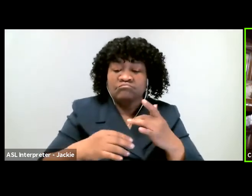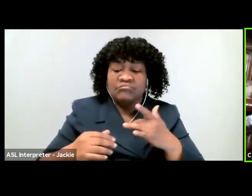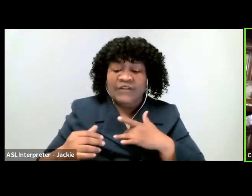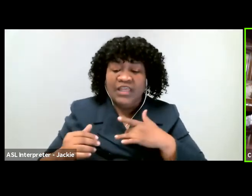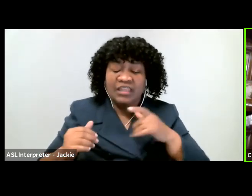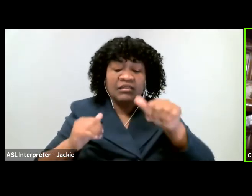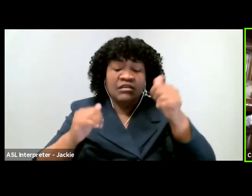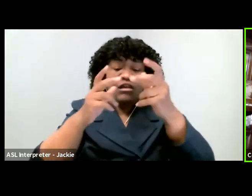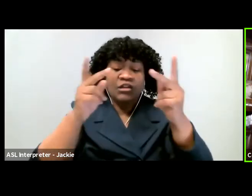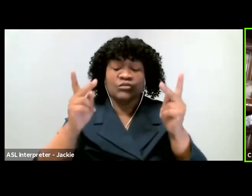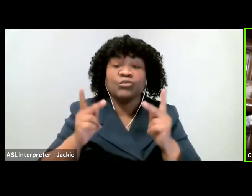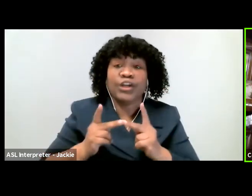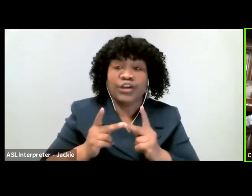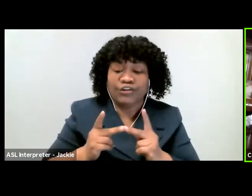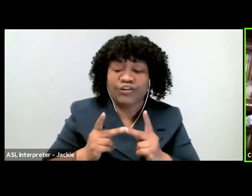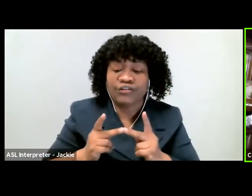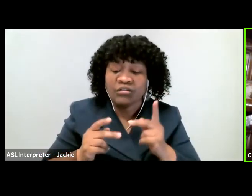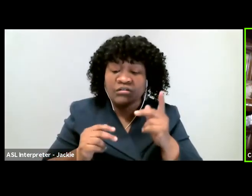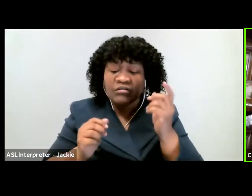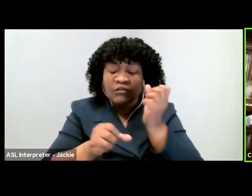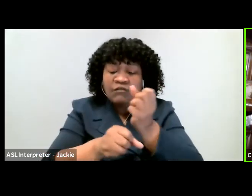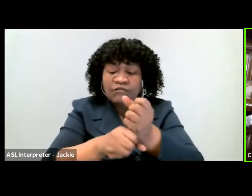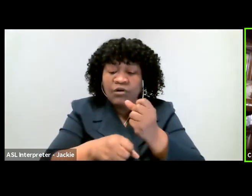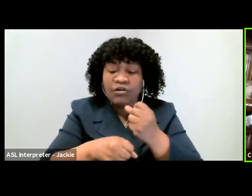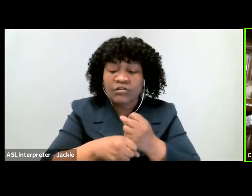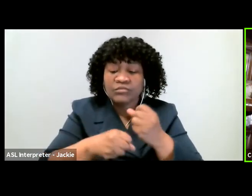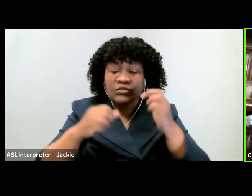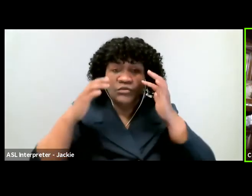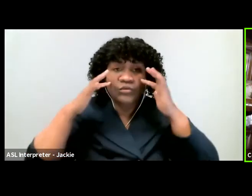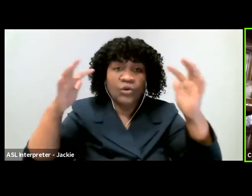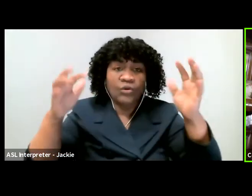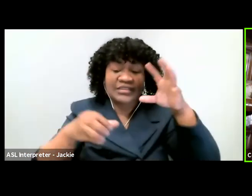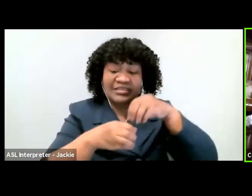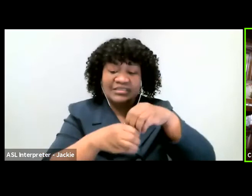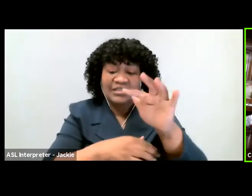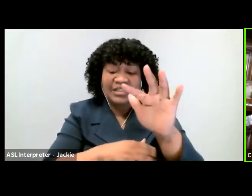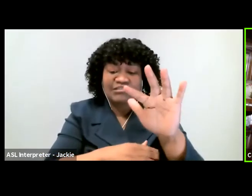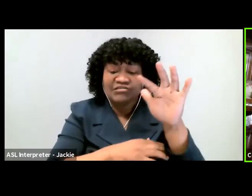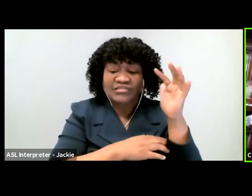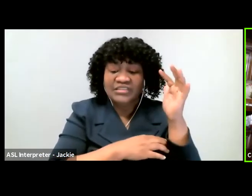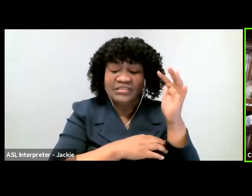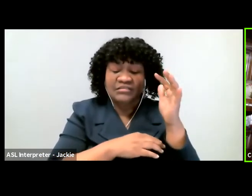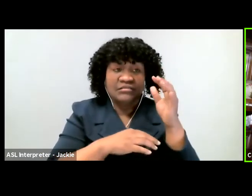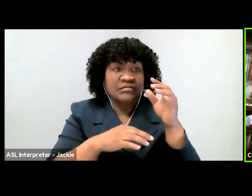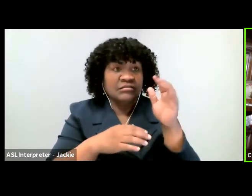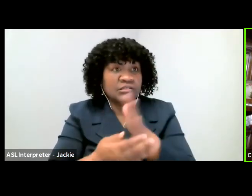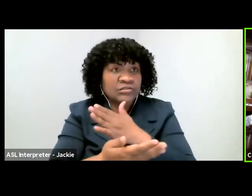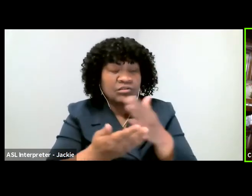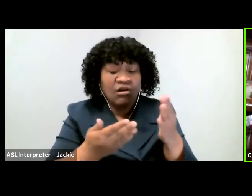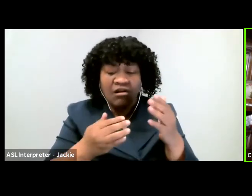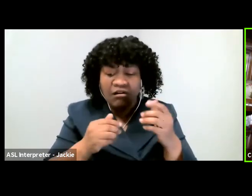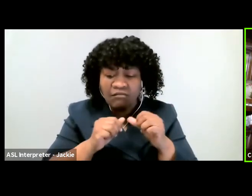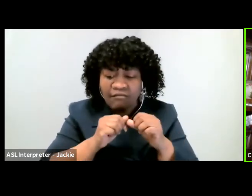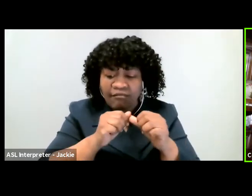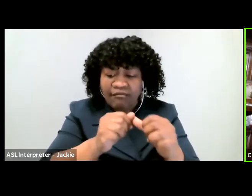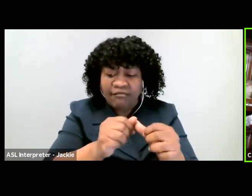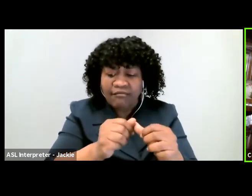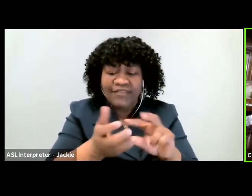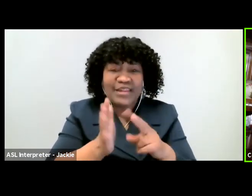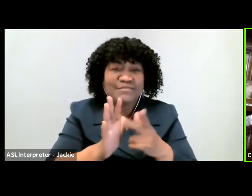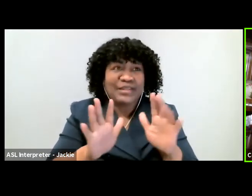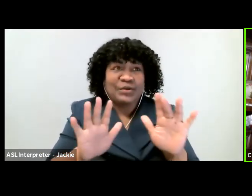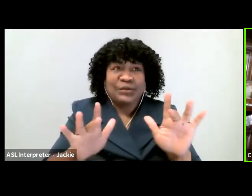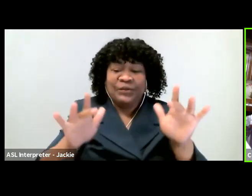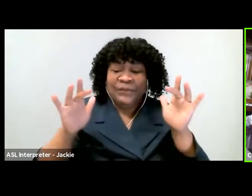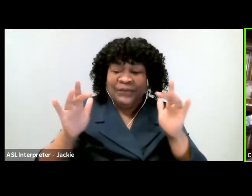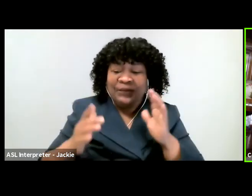elsewhere. Forms noise in the bushes, no bottom to the songs, which must be their charm.